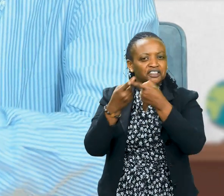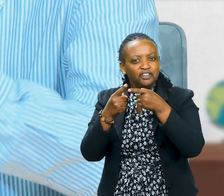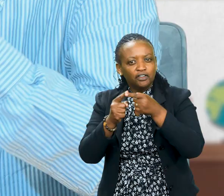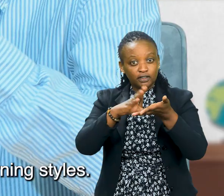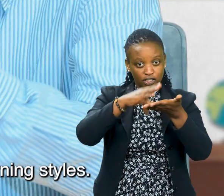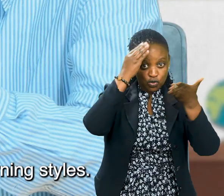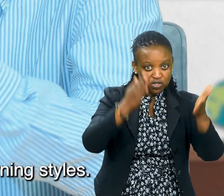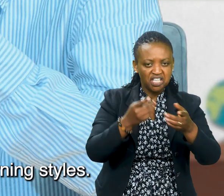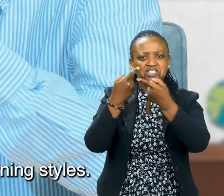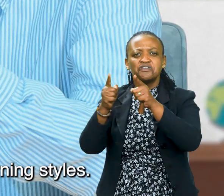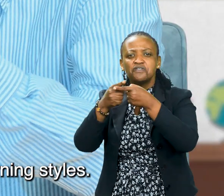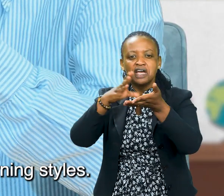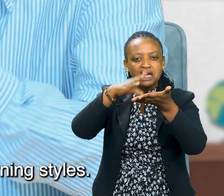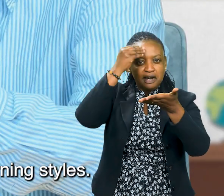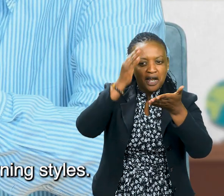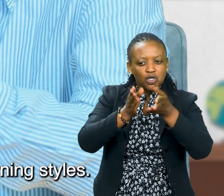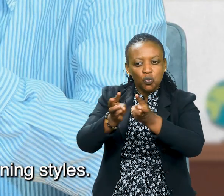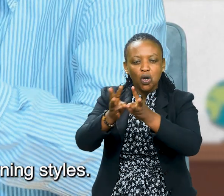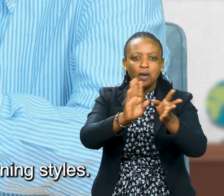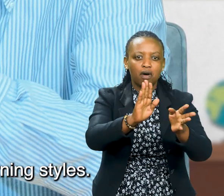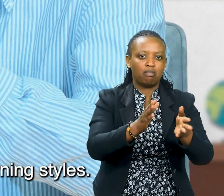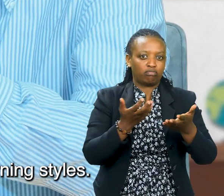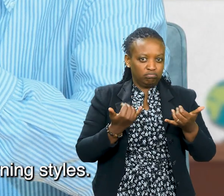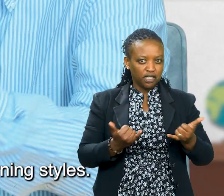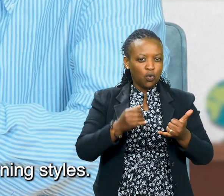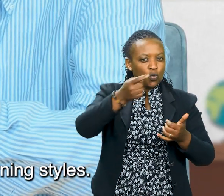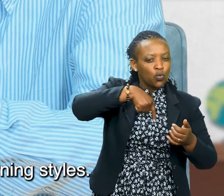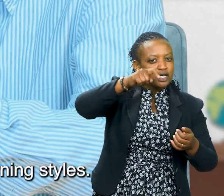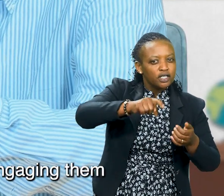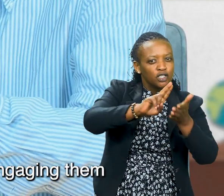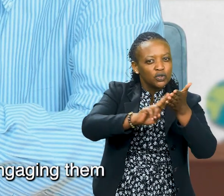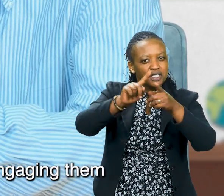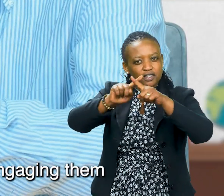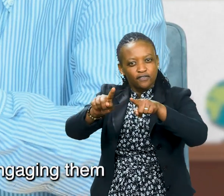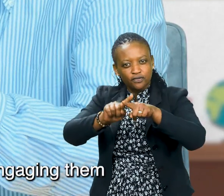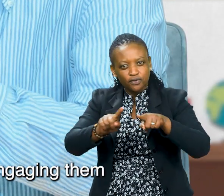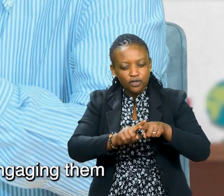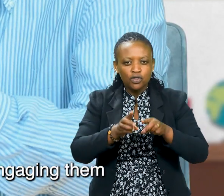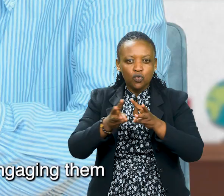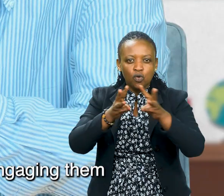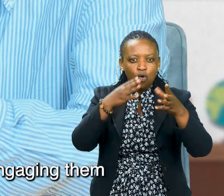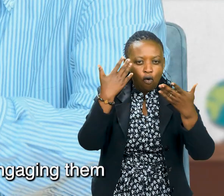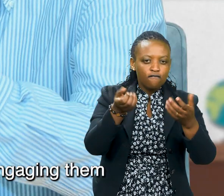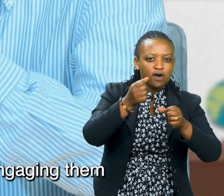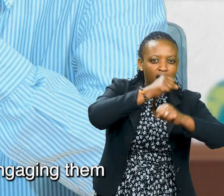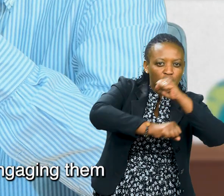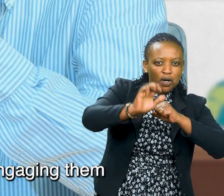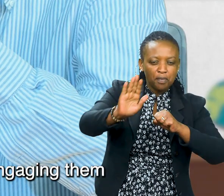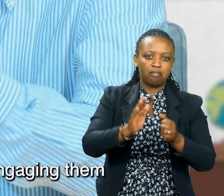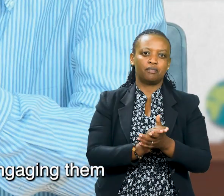Why? We are having different students with different learning styles. Therefore, we need to apply